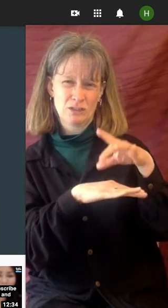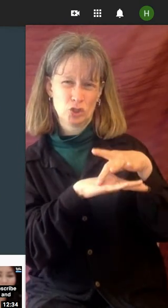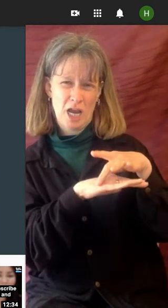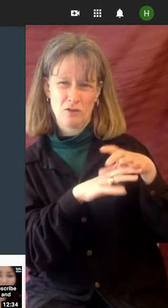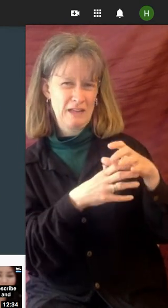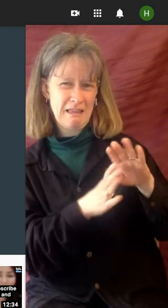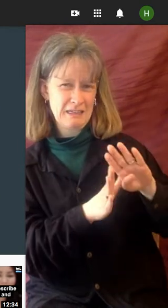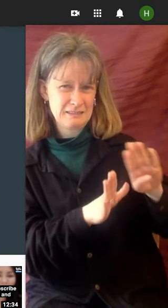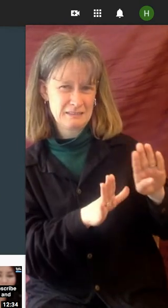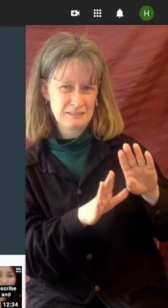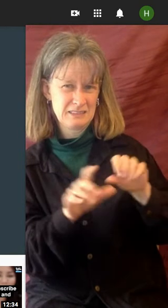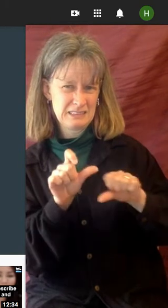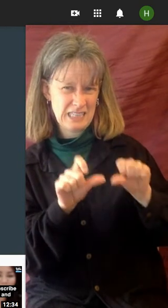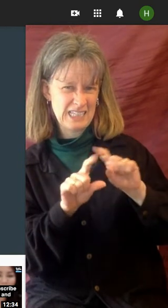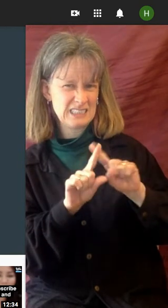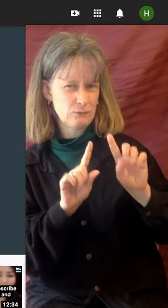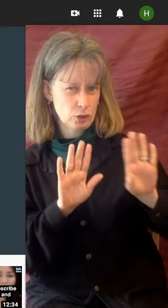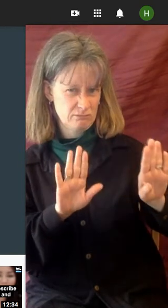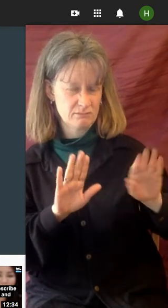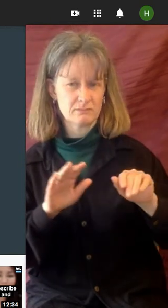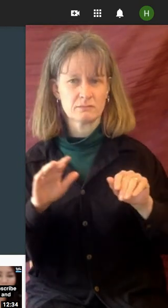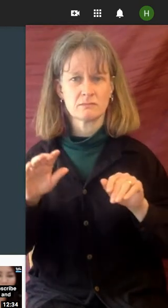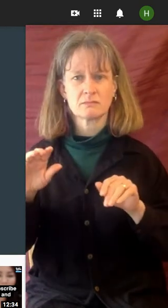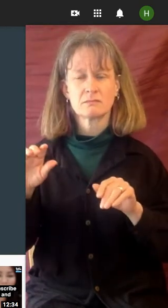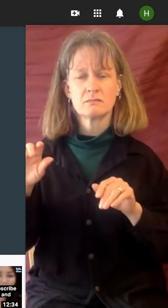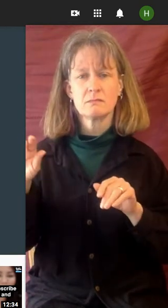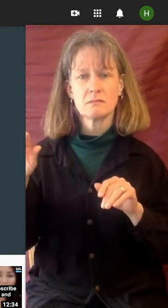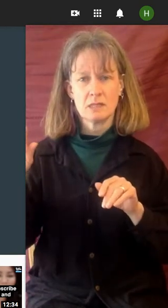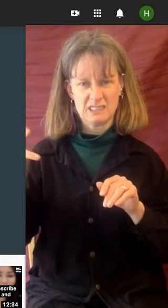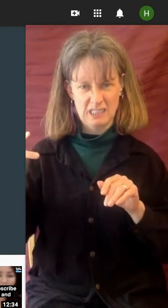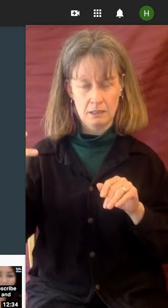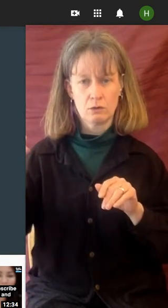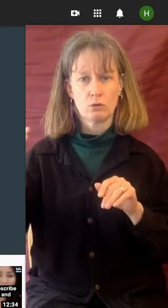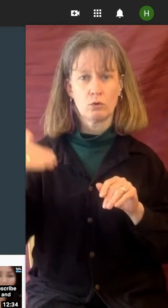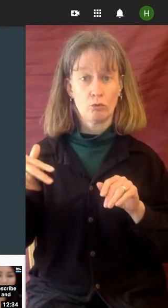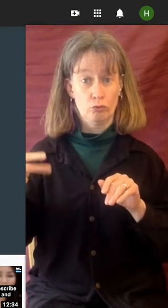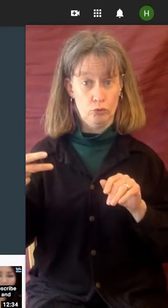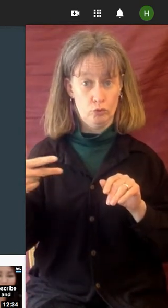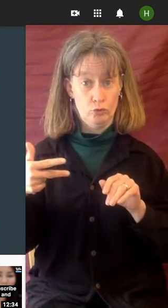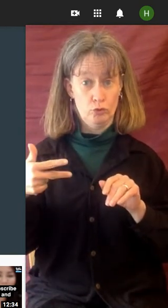now, and geography and science is slightly different.